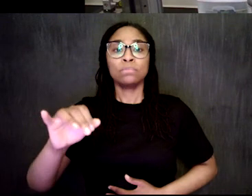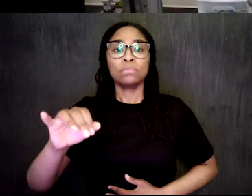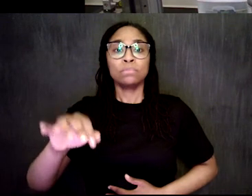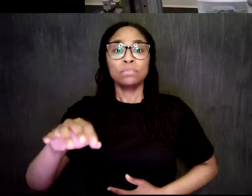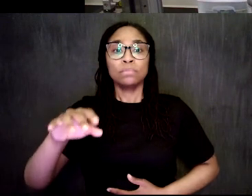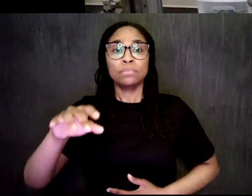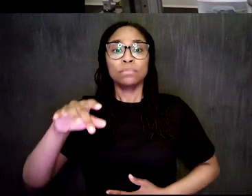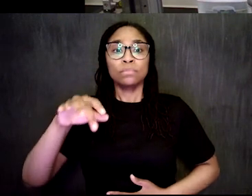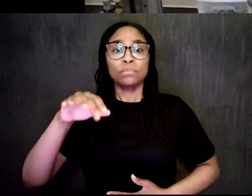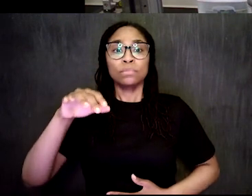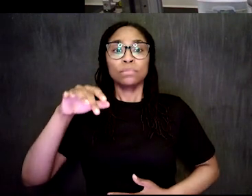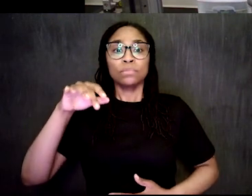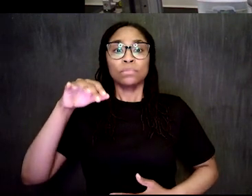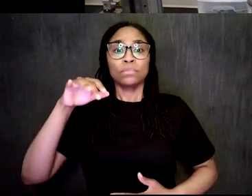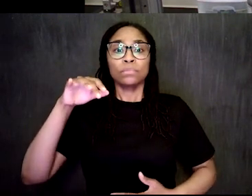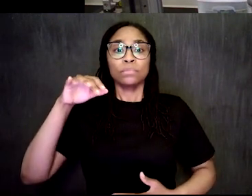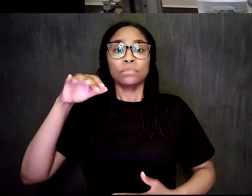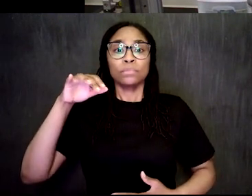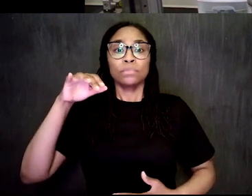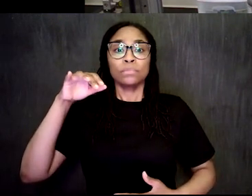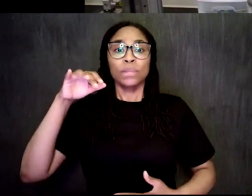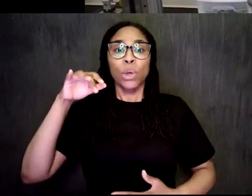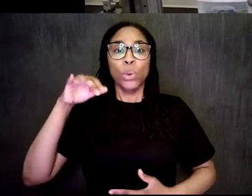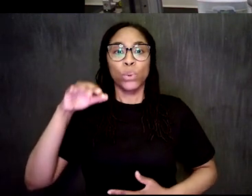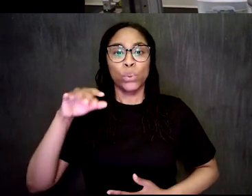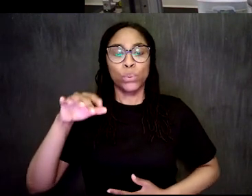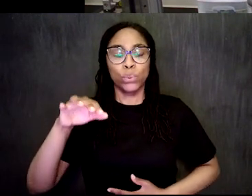4, here we go, last breath, in,